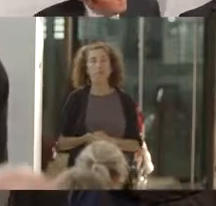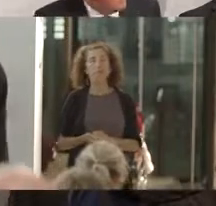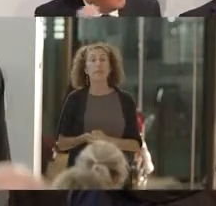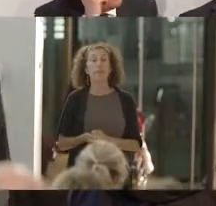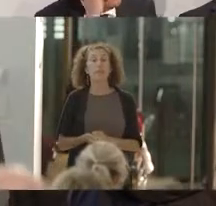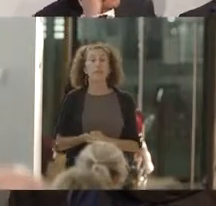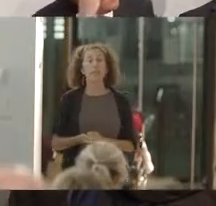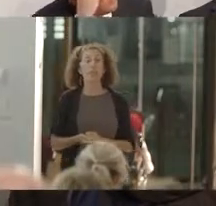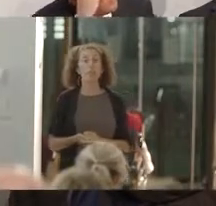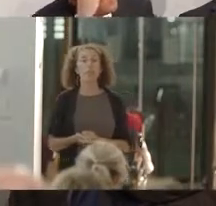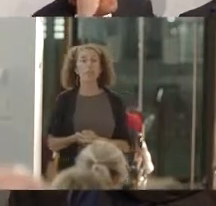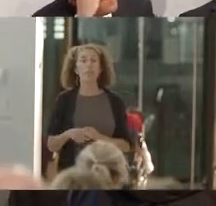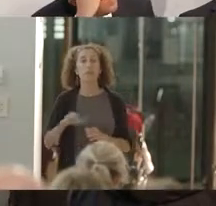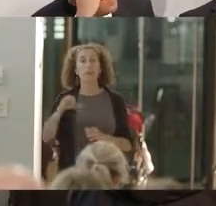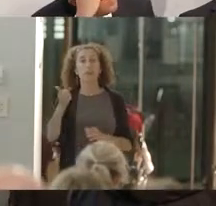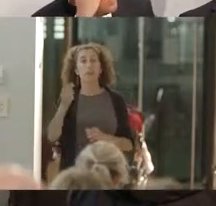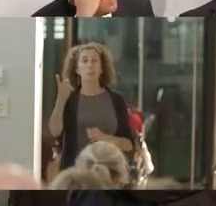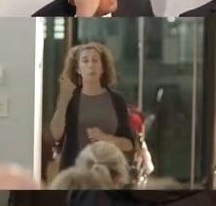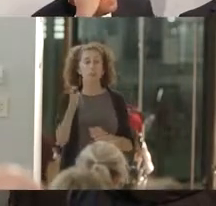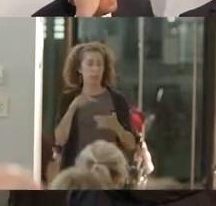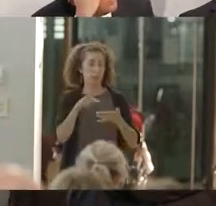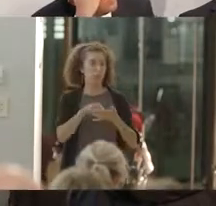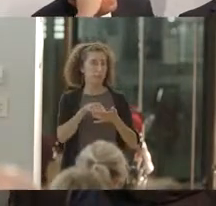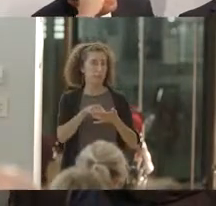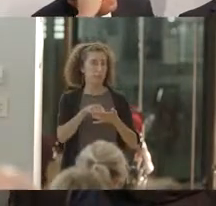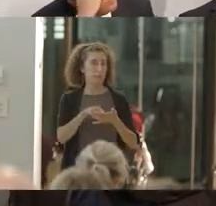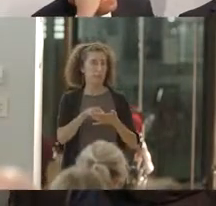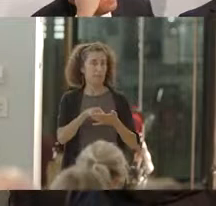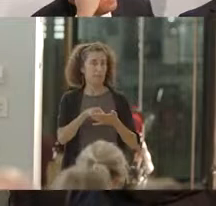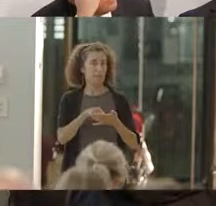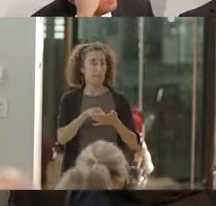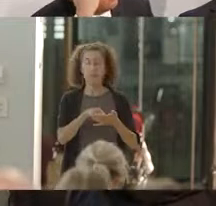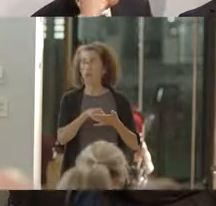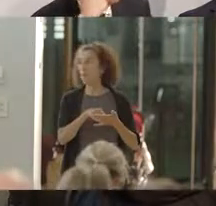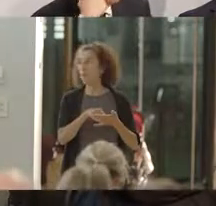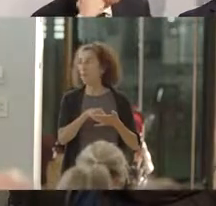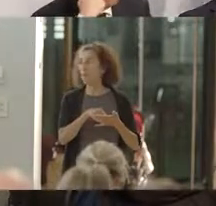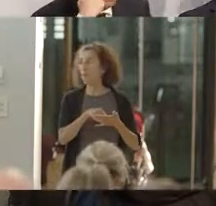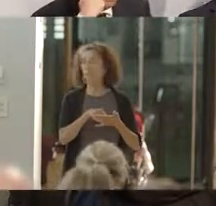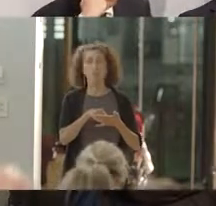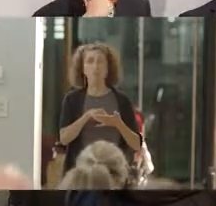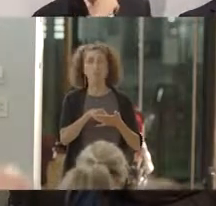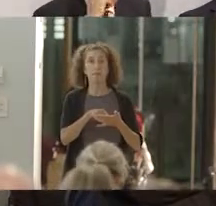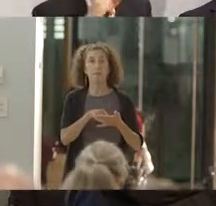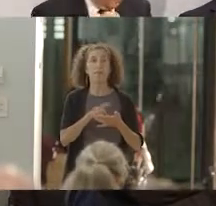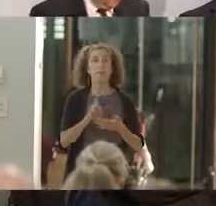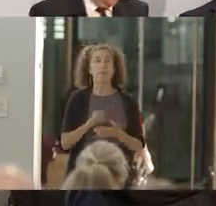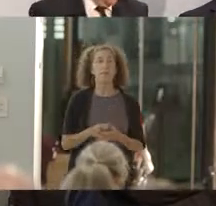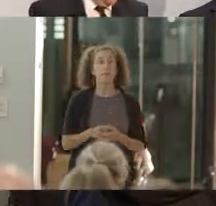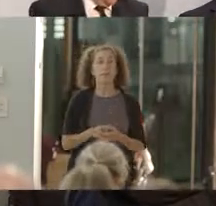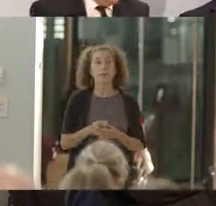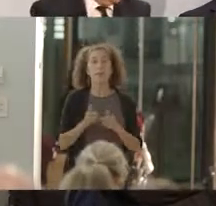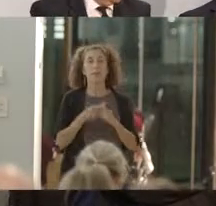I know the question was in particular was about, are we going high enough? And I thank you, Peter, for that explanation. I think that's